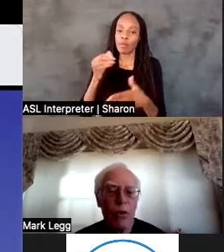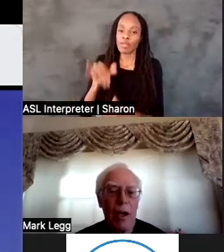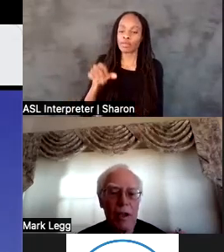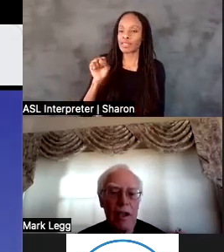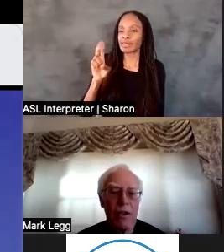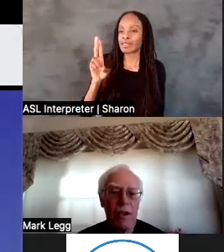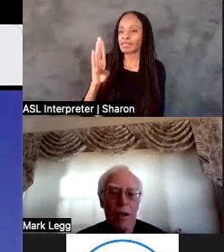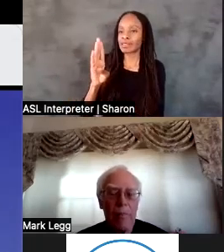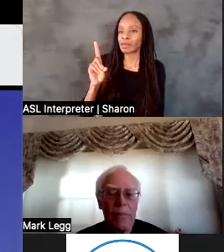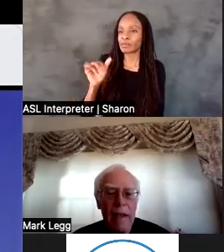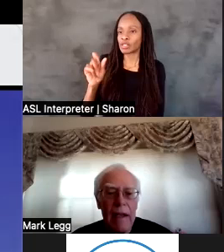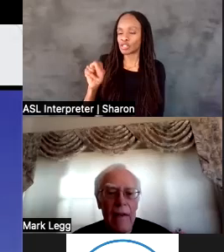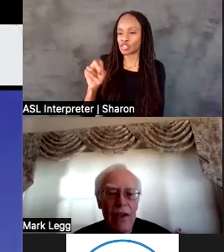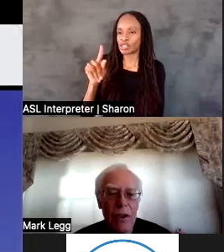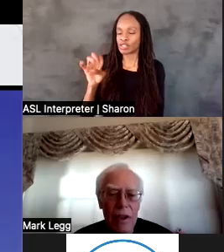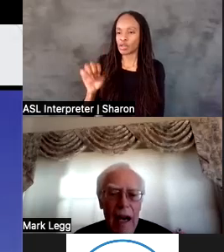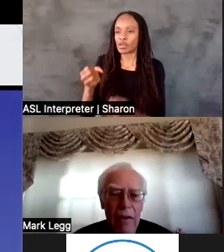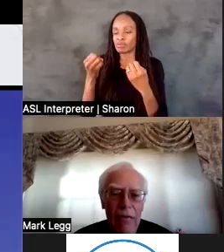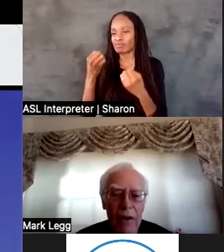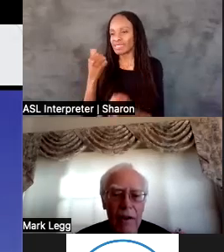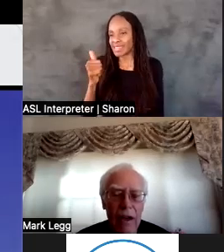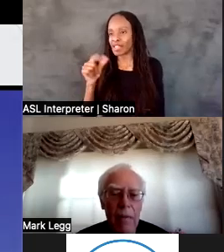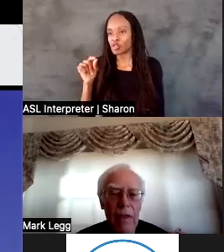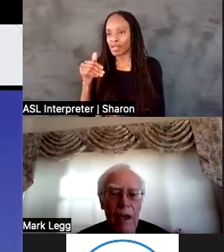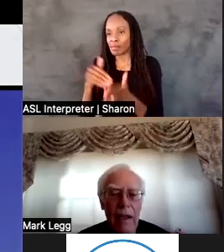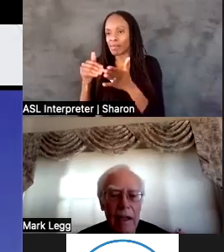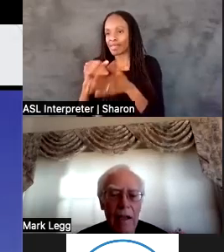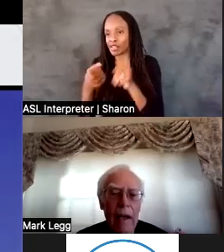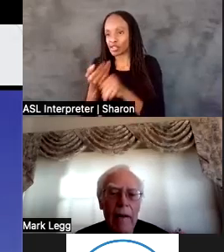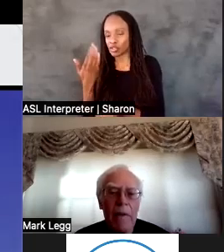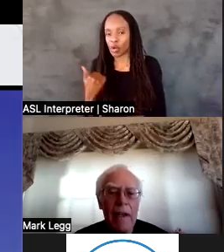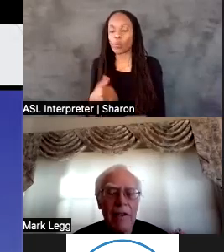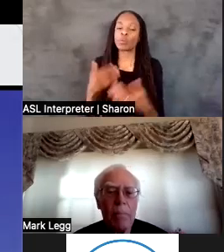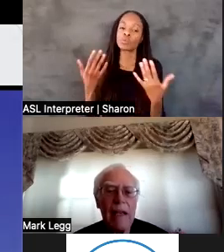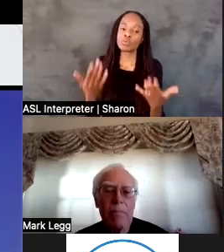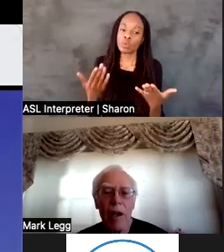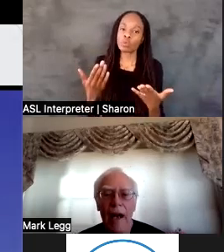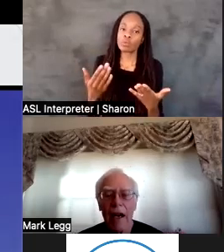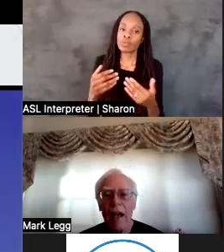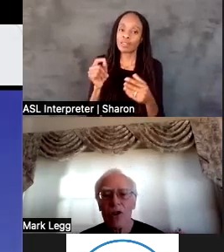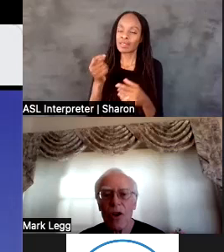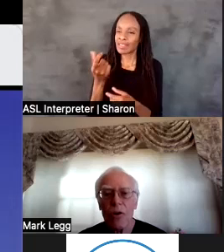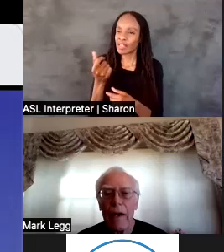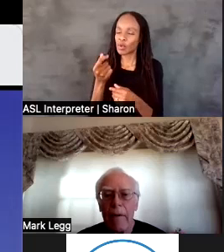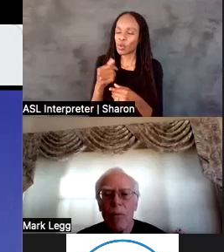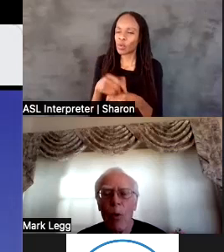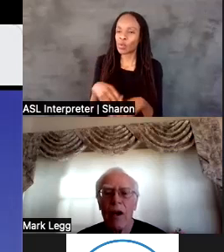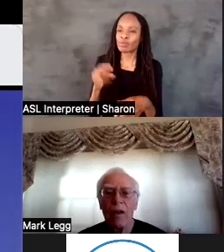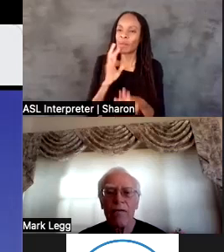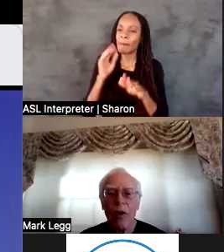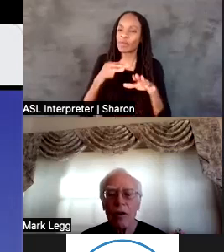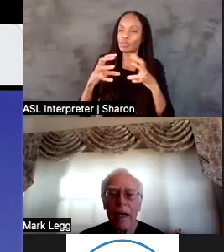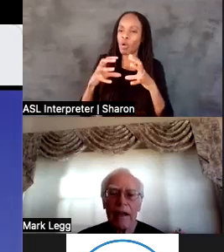prior to 20 million years ago. And this shows a lot of the faults in there. And the main thing here, these little beach ball diagrams show what